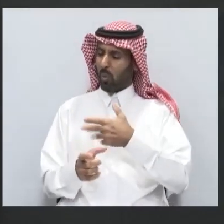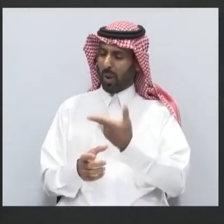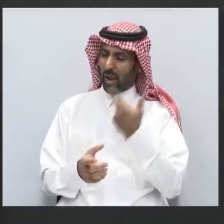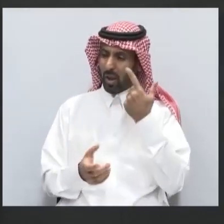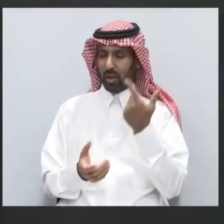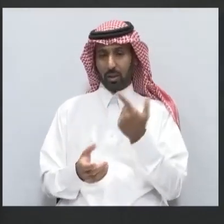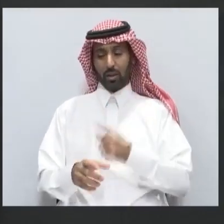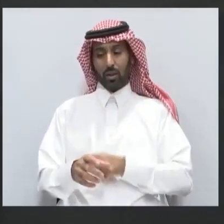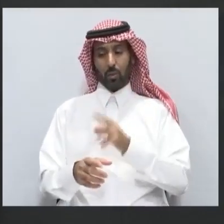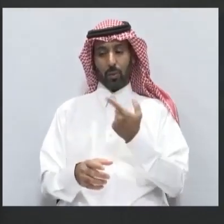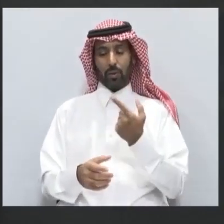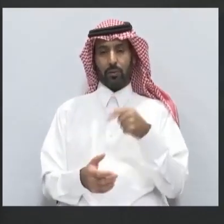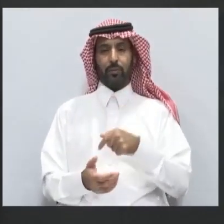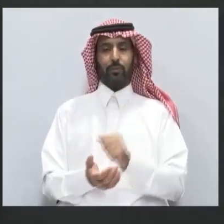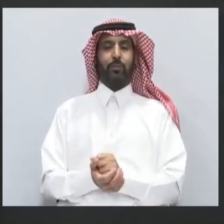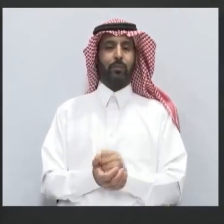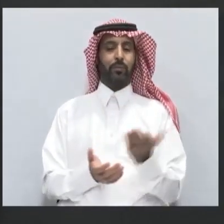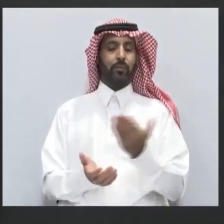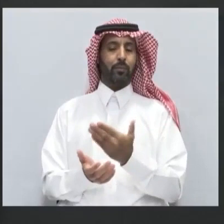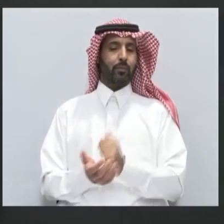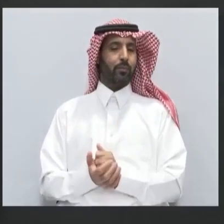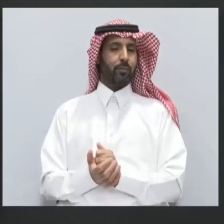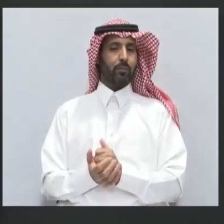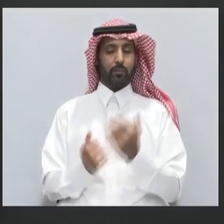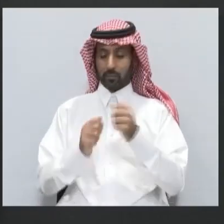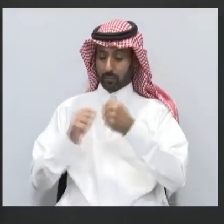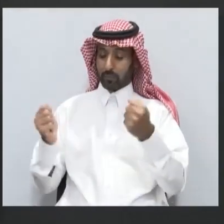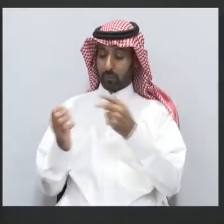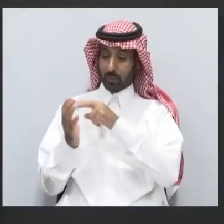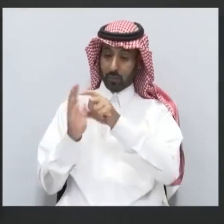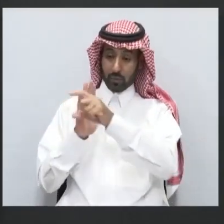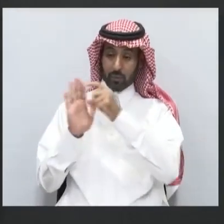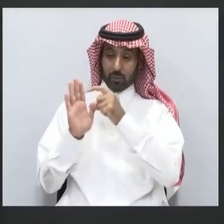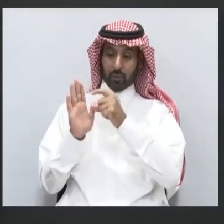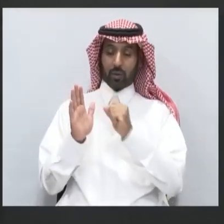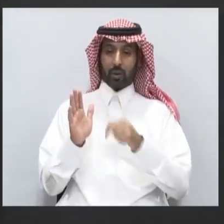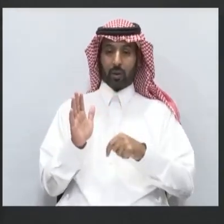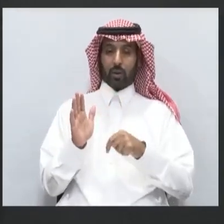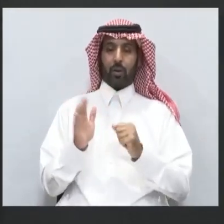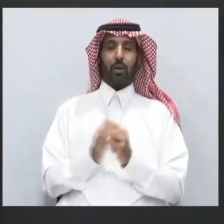and when did it happen? The second question, read the newspaper headlines. We'll be reading them now.